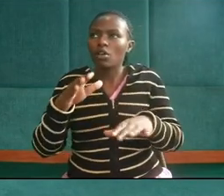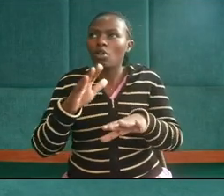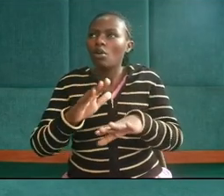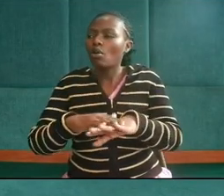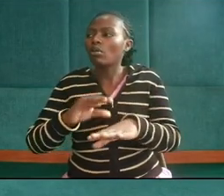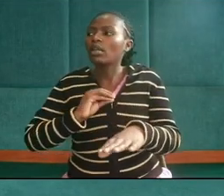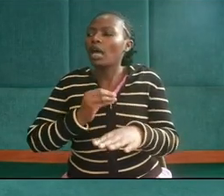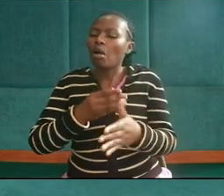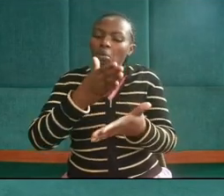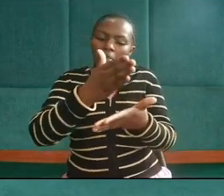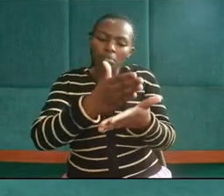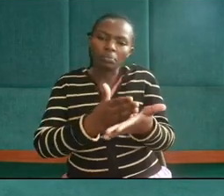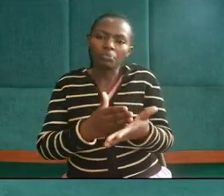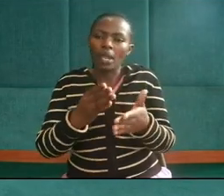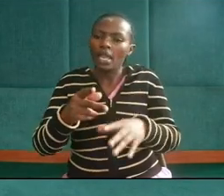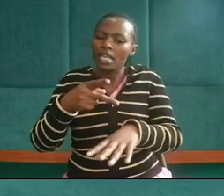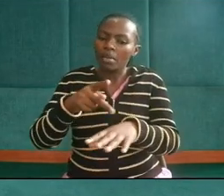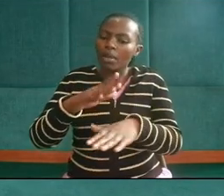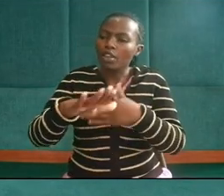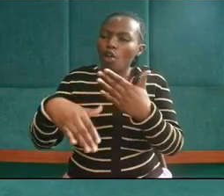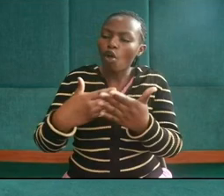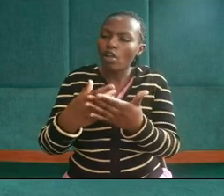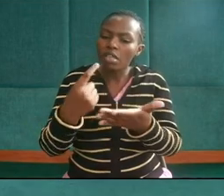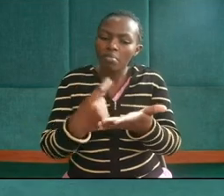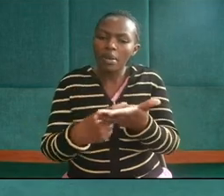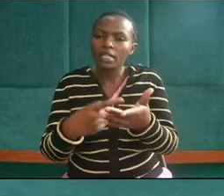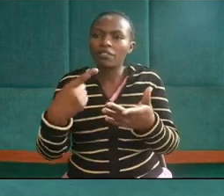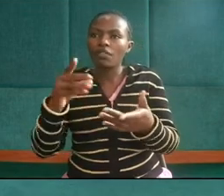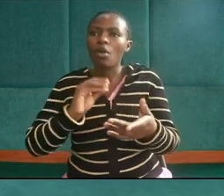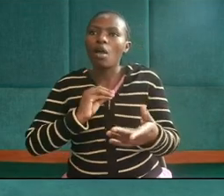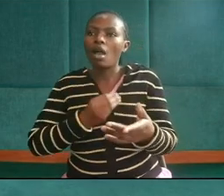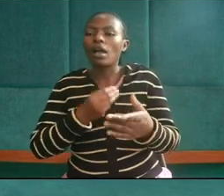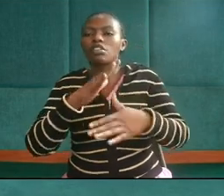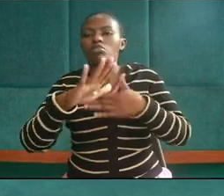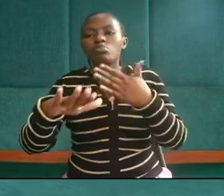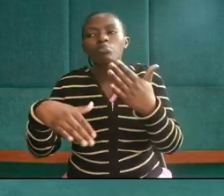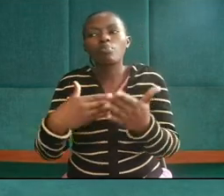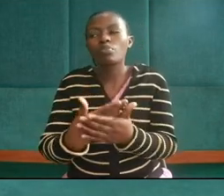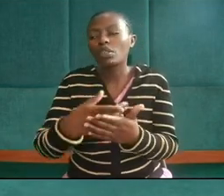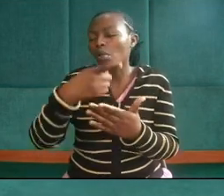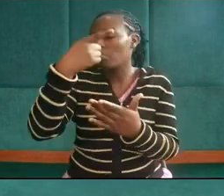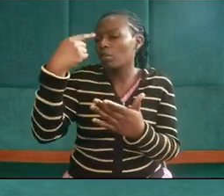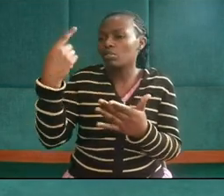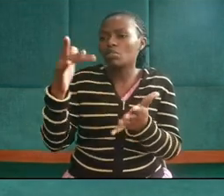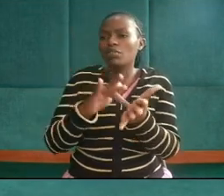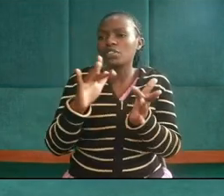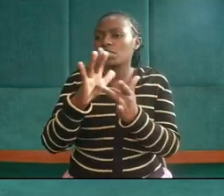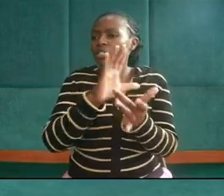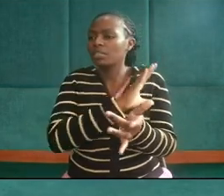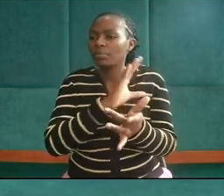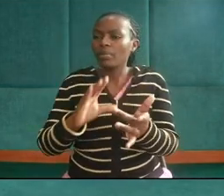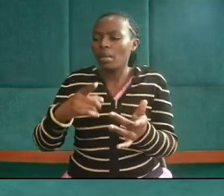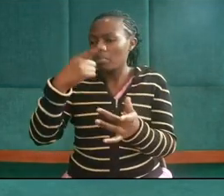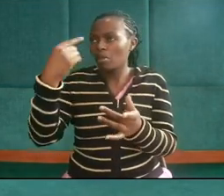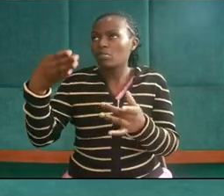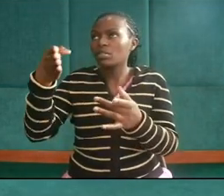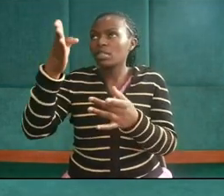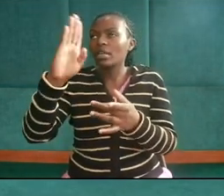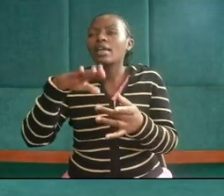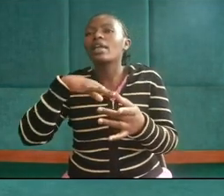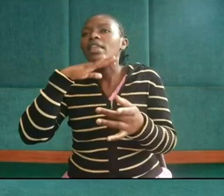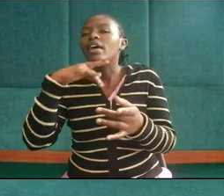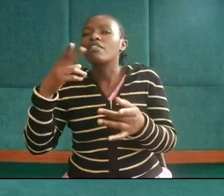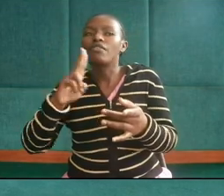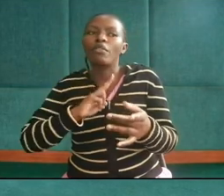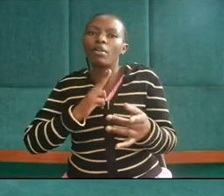he paid the price for us. And now, because of Jesus Christ, and because he died, now we